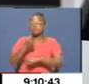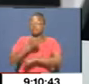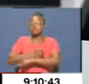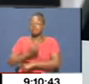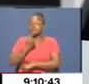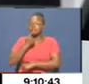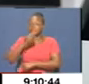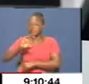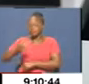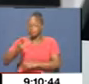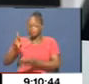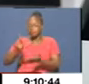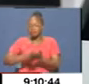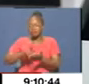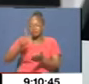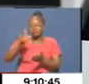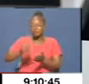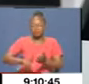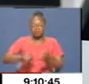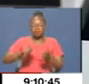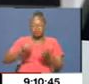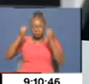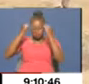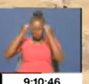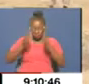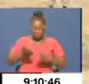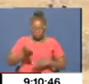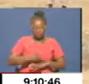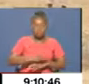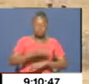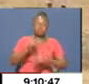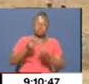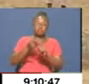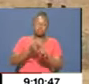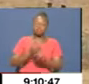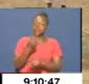County registered a low turnout for the second term.